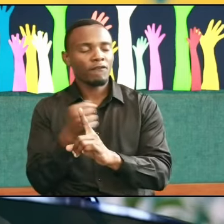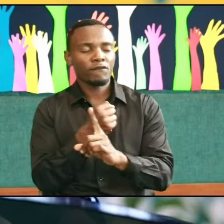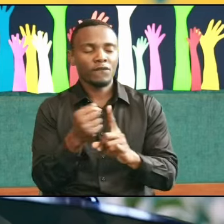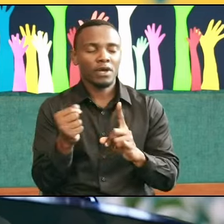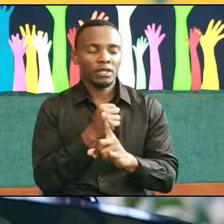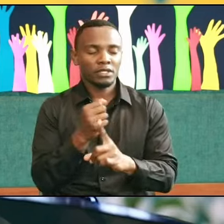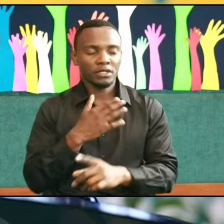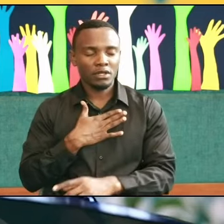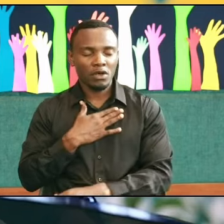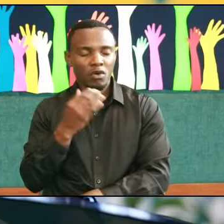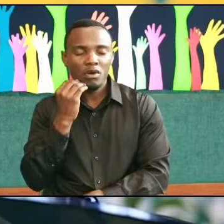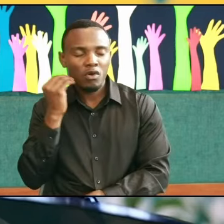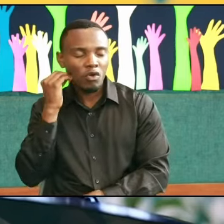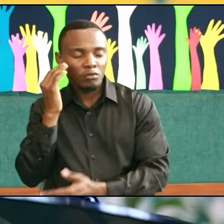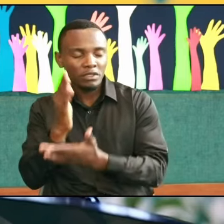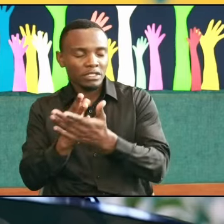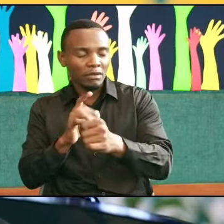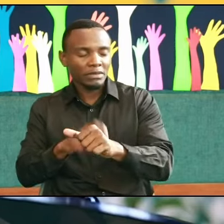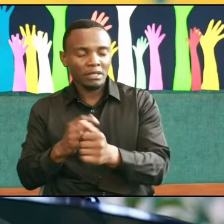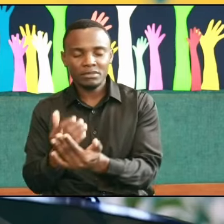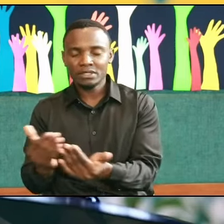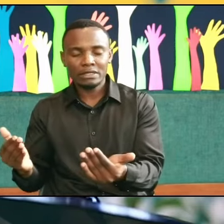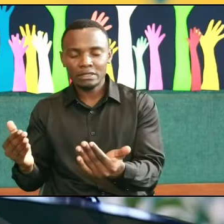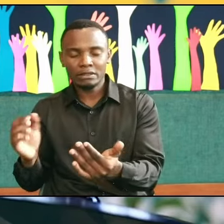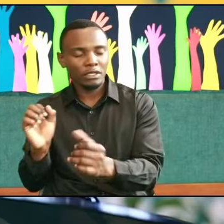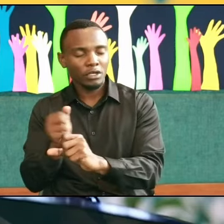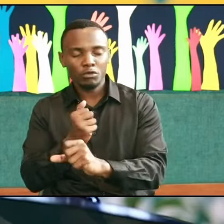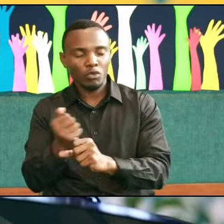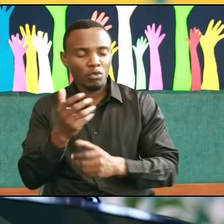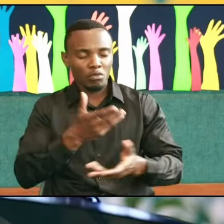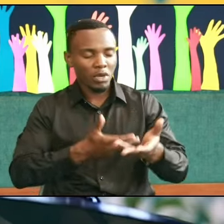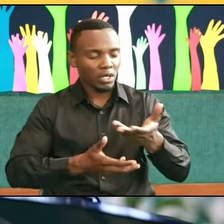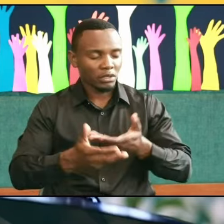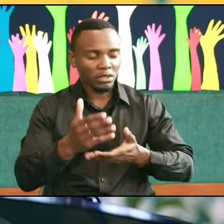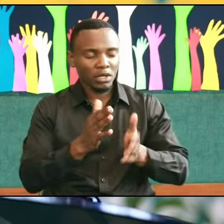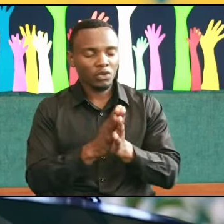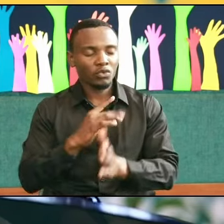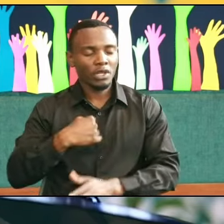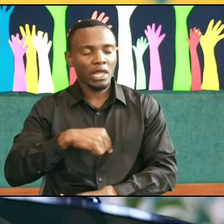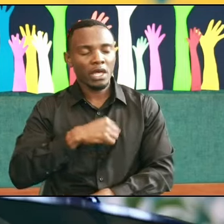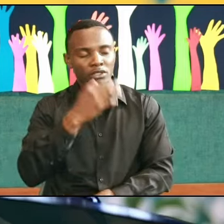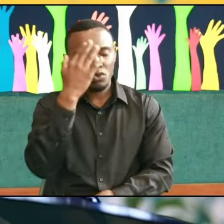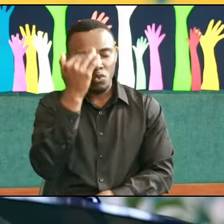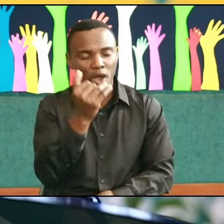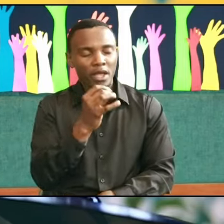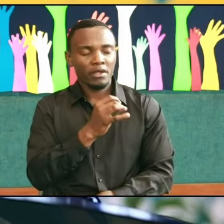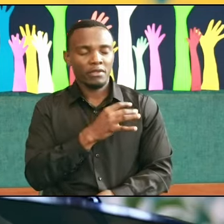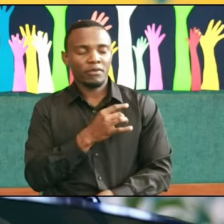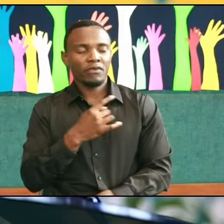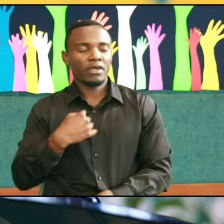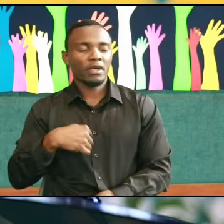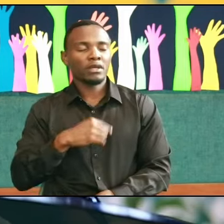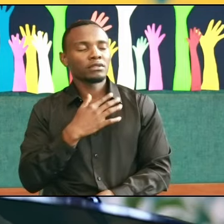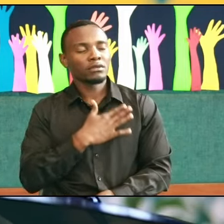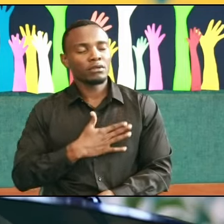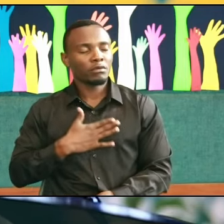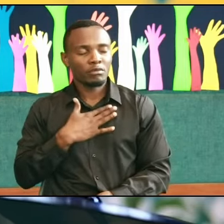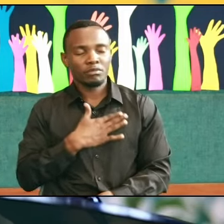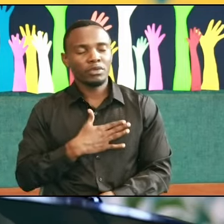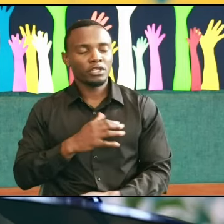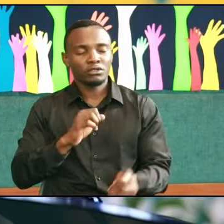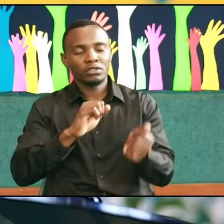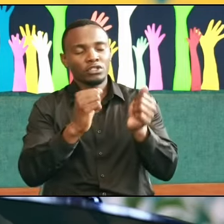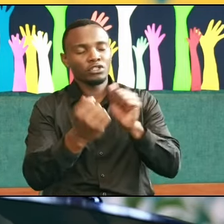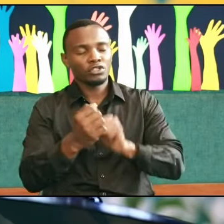children sometimes can't even talk to us because they are afraid of us. Break us down through the power of the